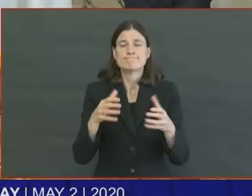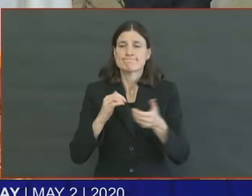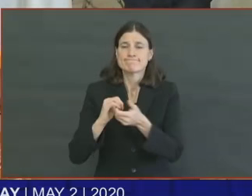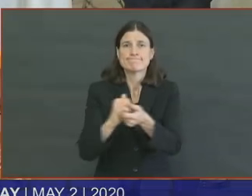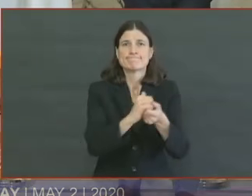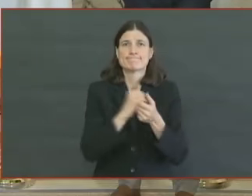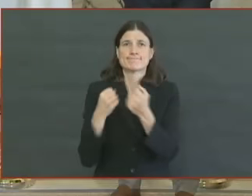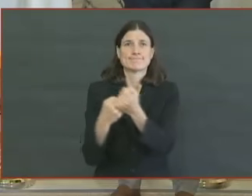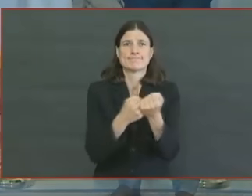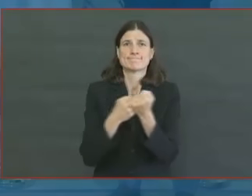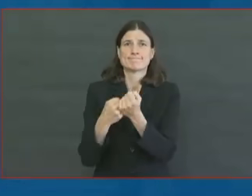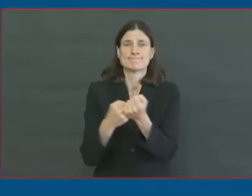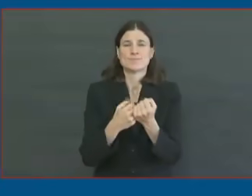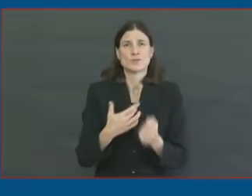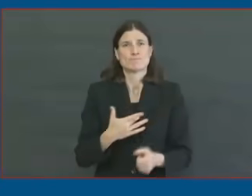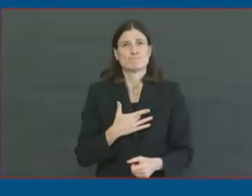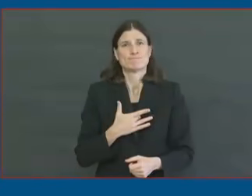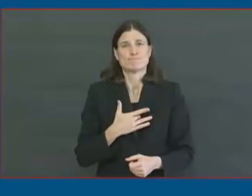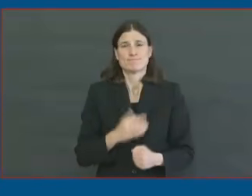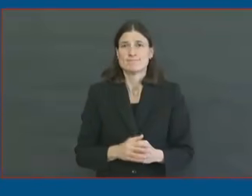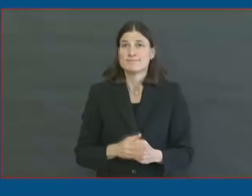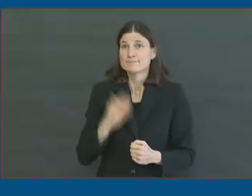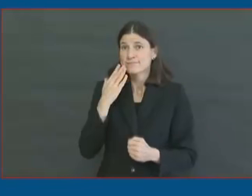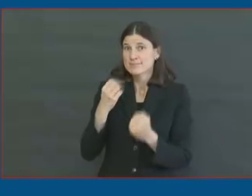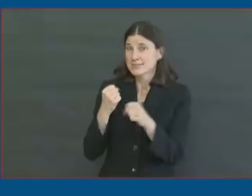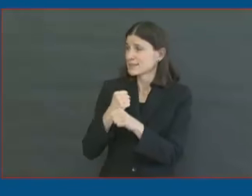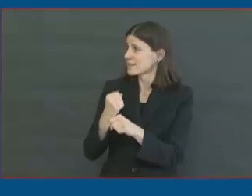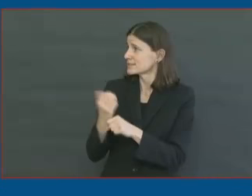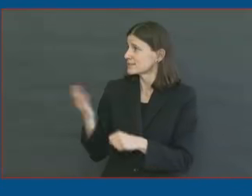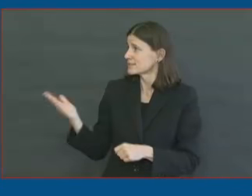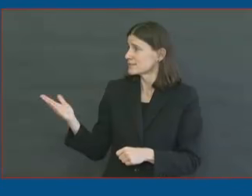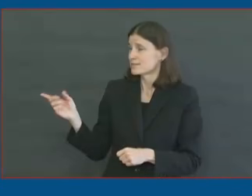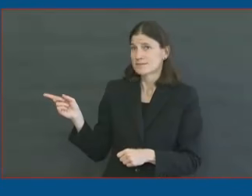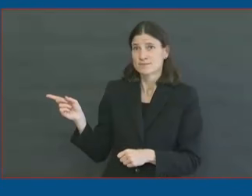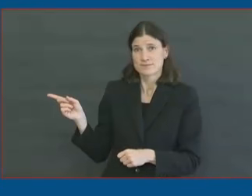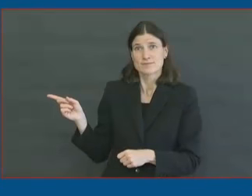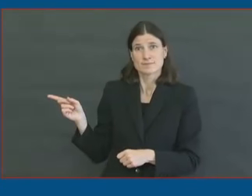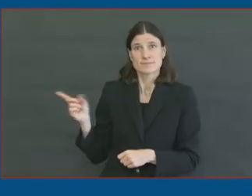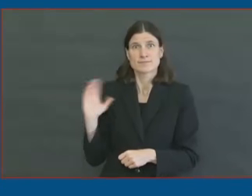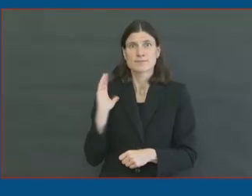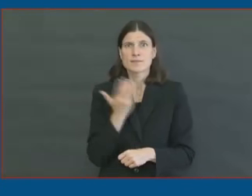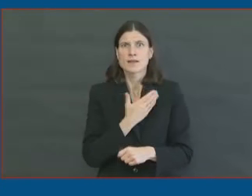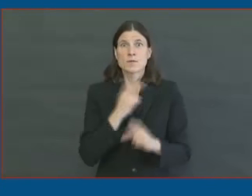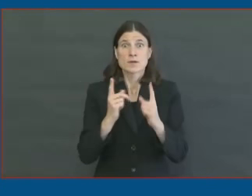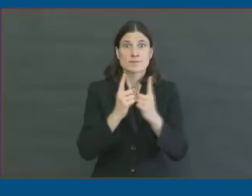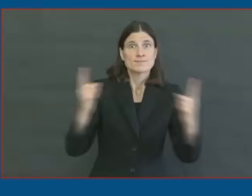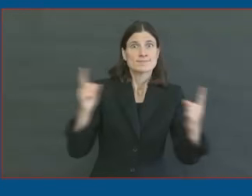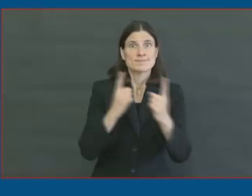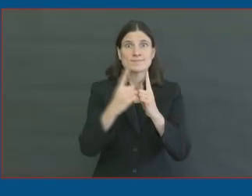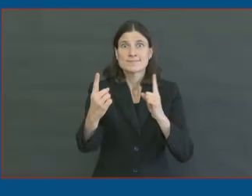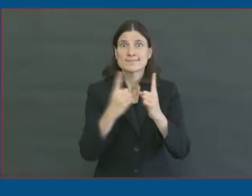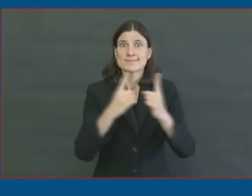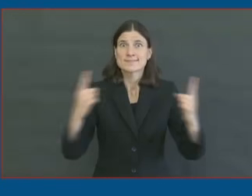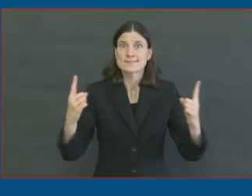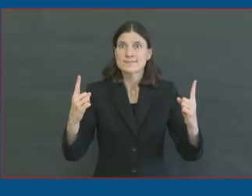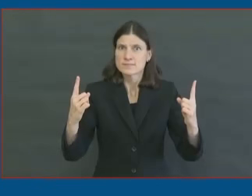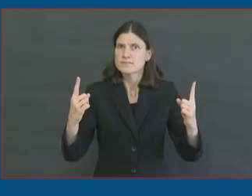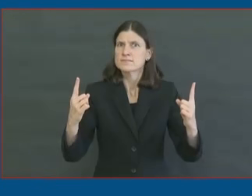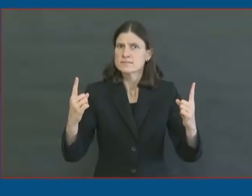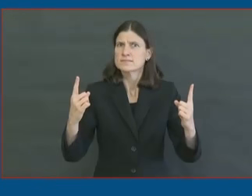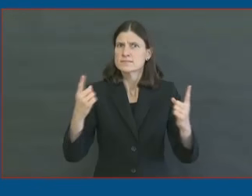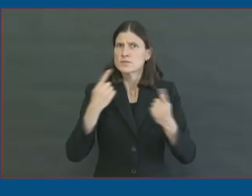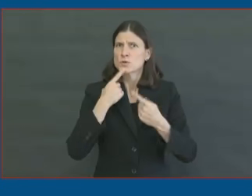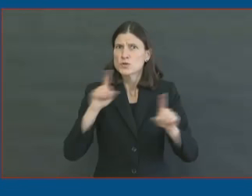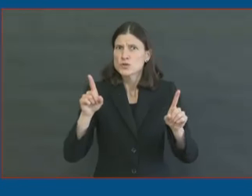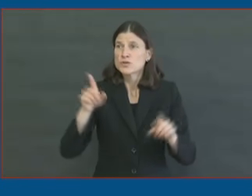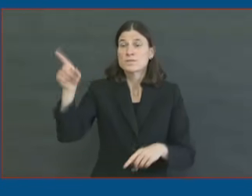As you can also see, our efforts have been keeping hospitalization steady, not down, but steady,